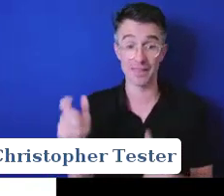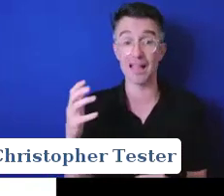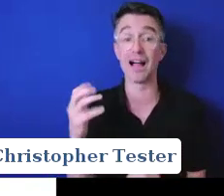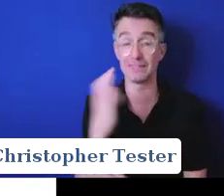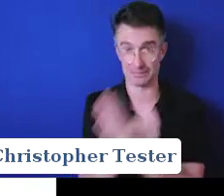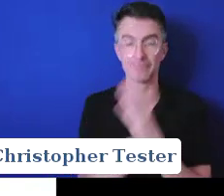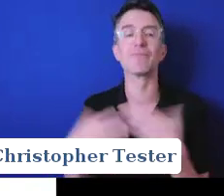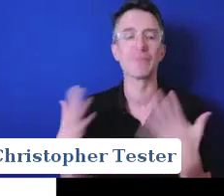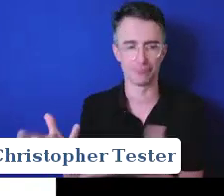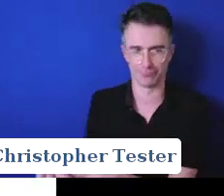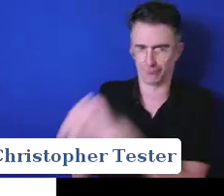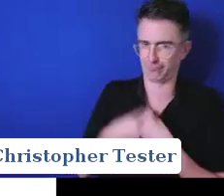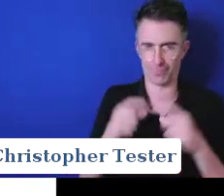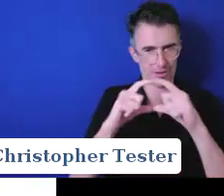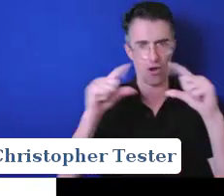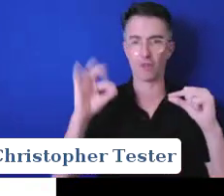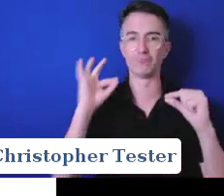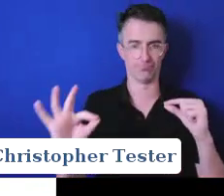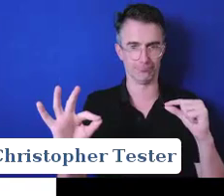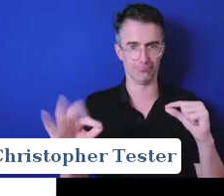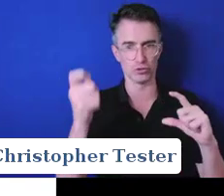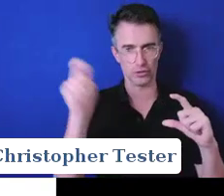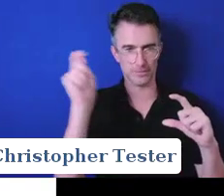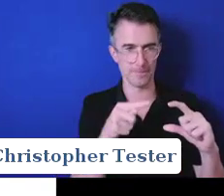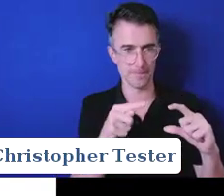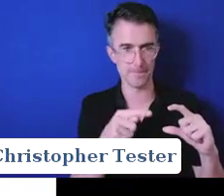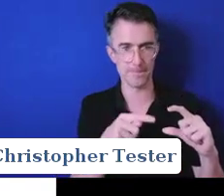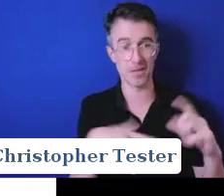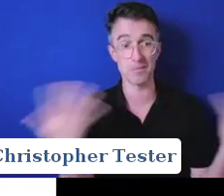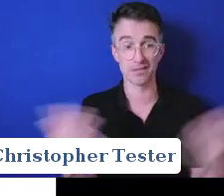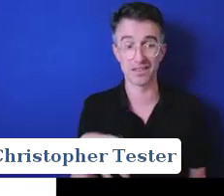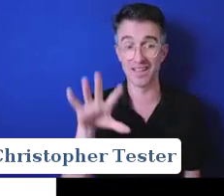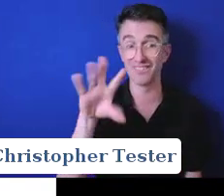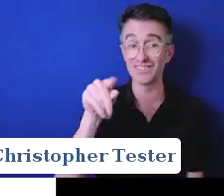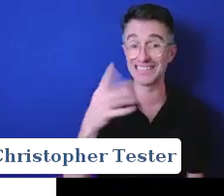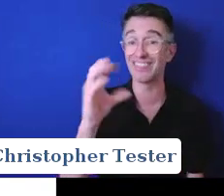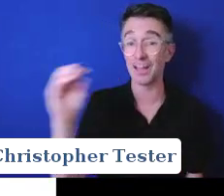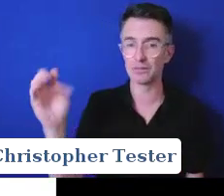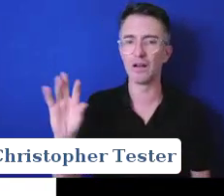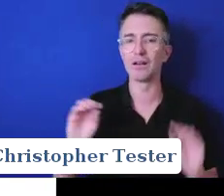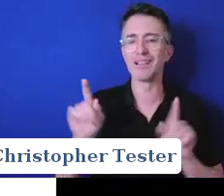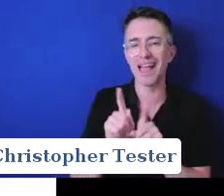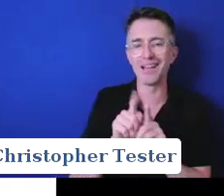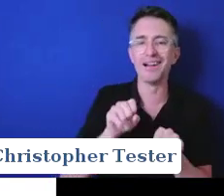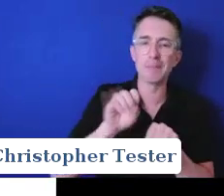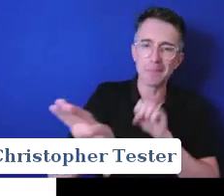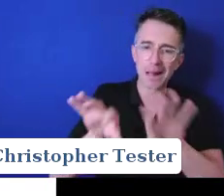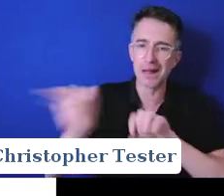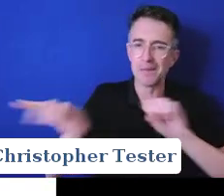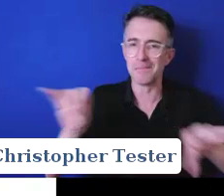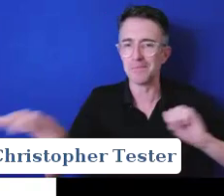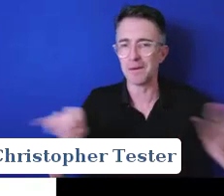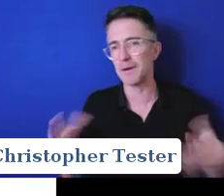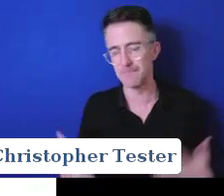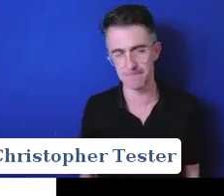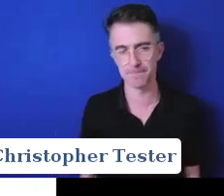then 50,000 cards are on the way. However, benefits and use of this disability ID cards